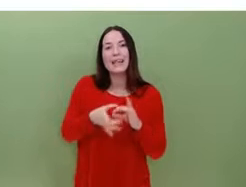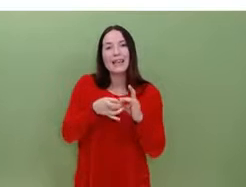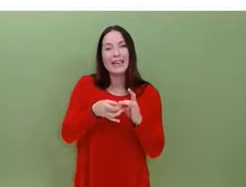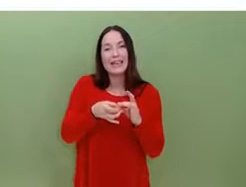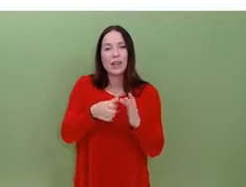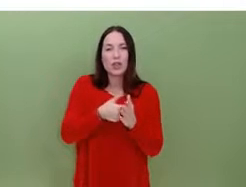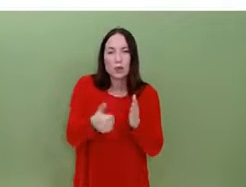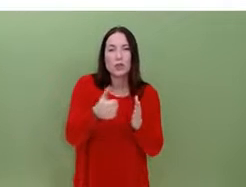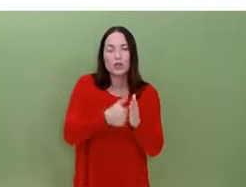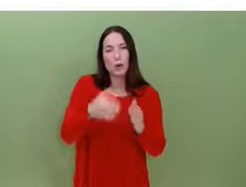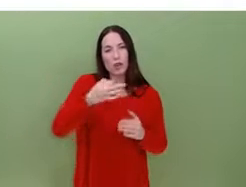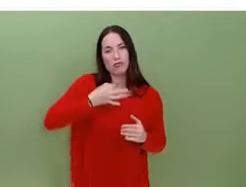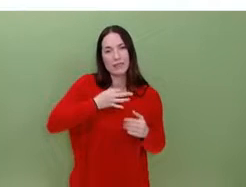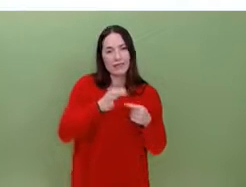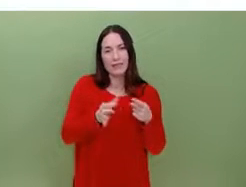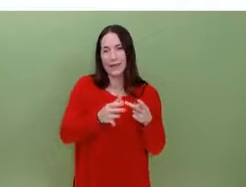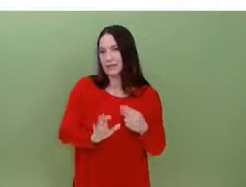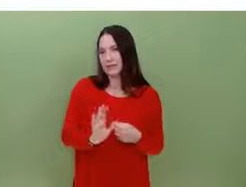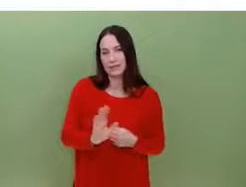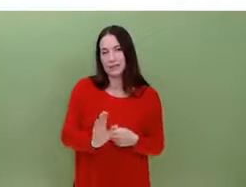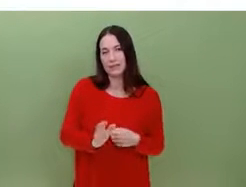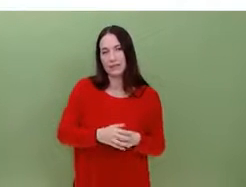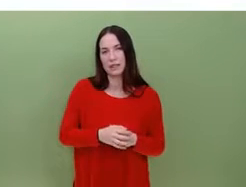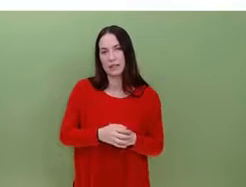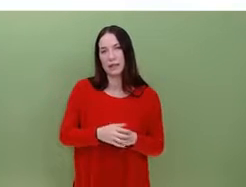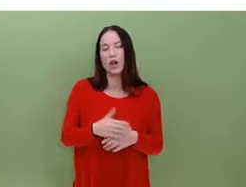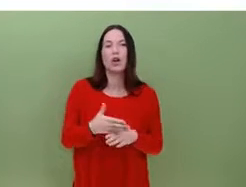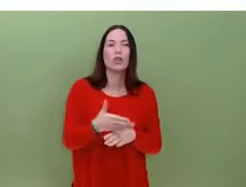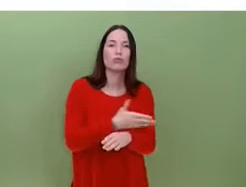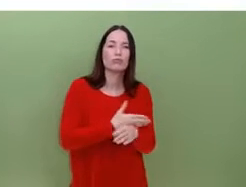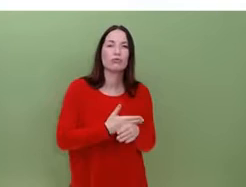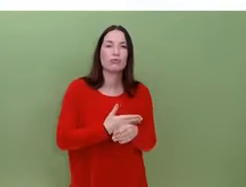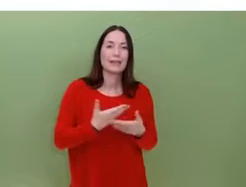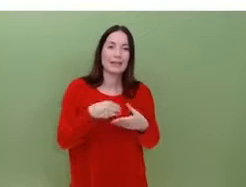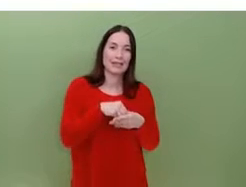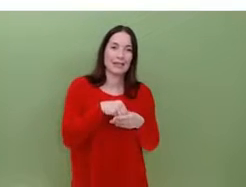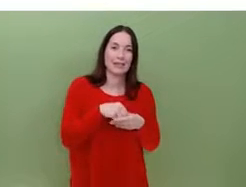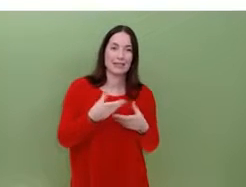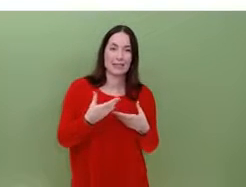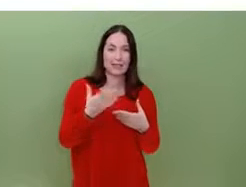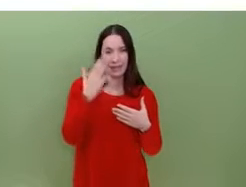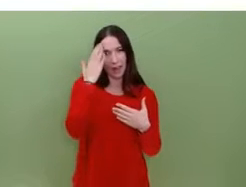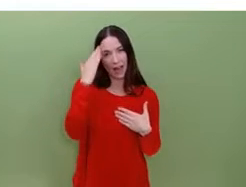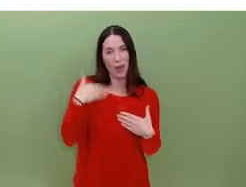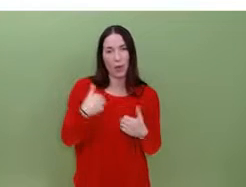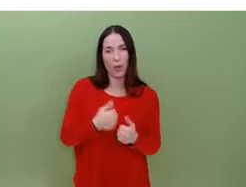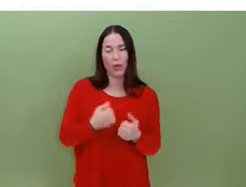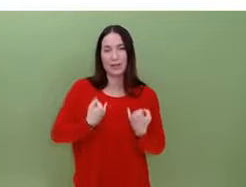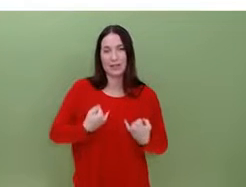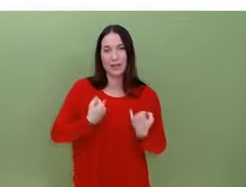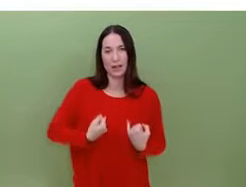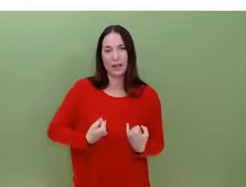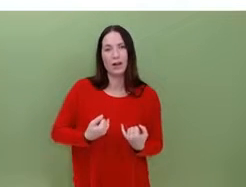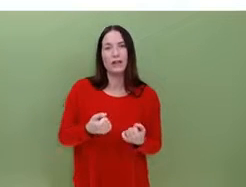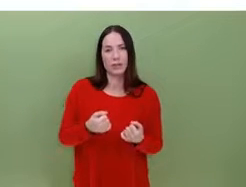factors. So pre-existing health conditions become quite much more predictive